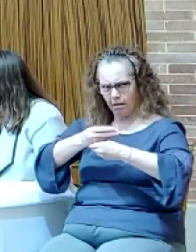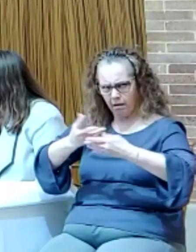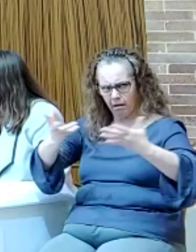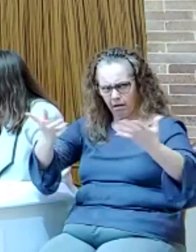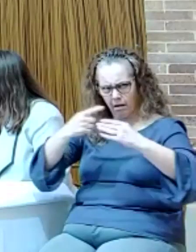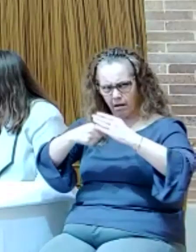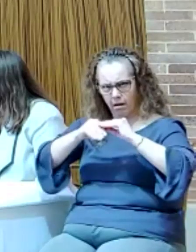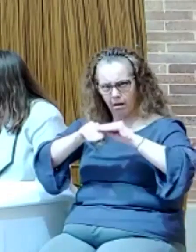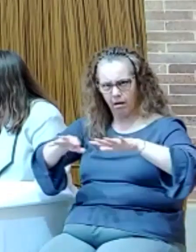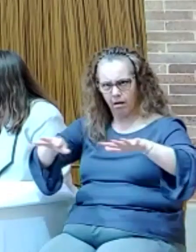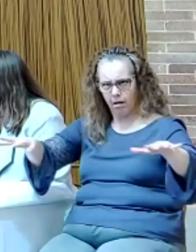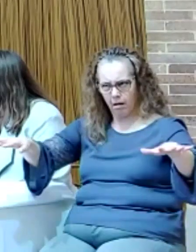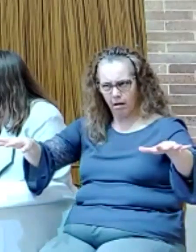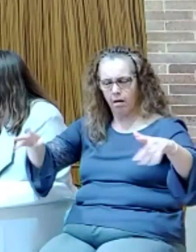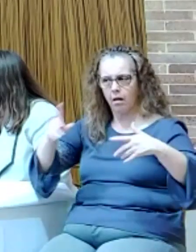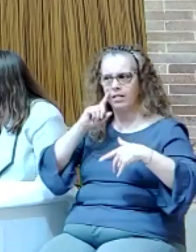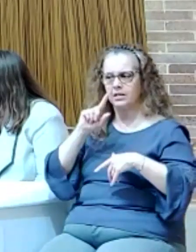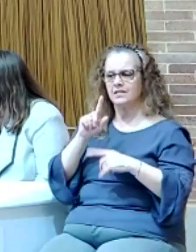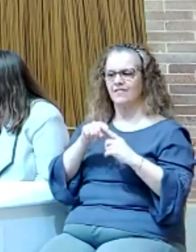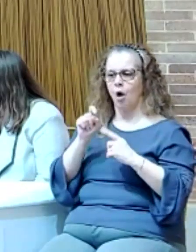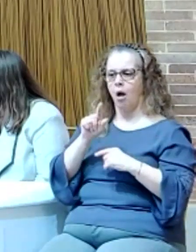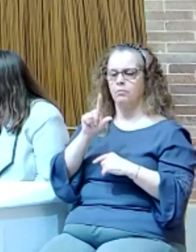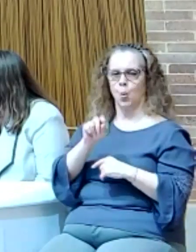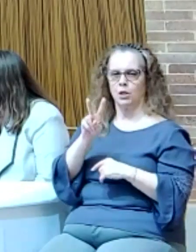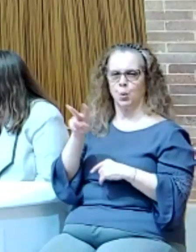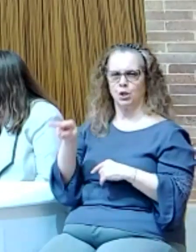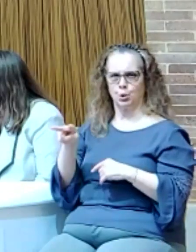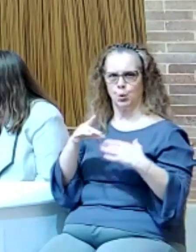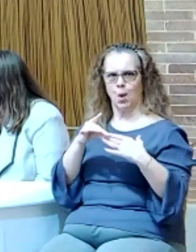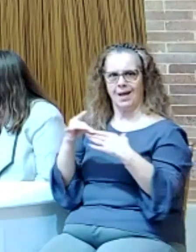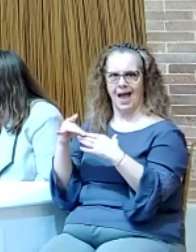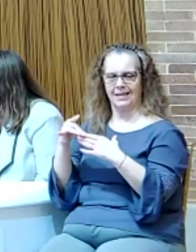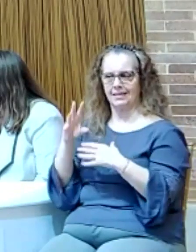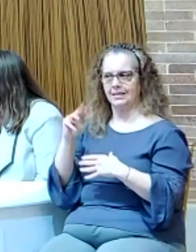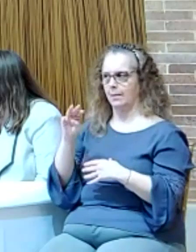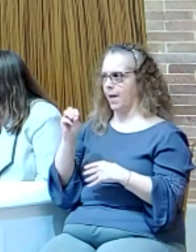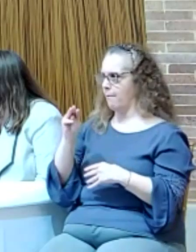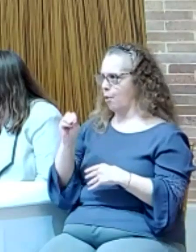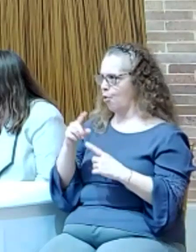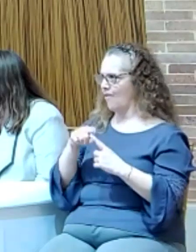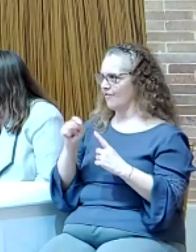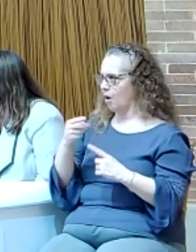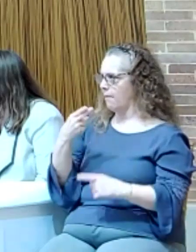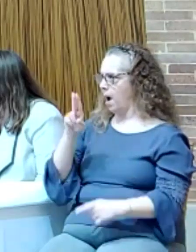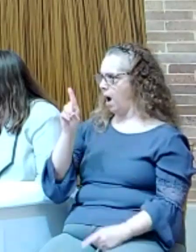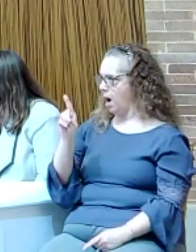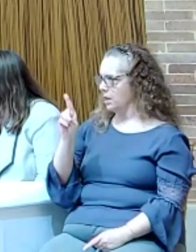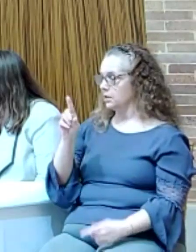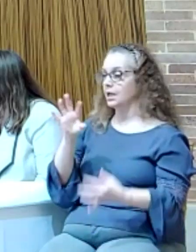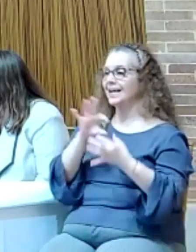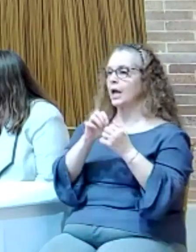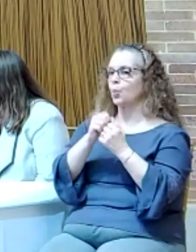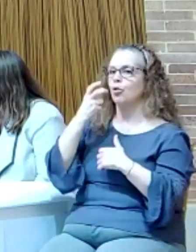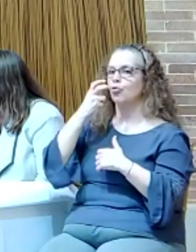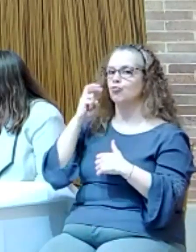included and it's the 2022 guidance Memo from HUD as it pertains to criminal records it says all the